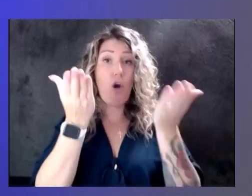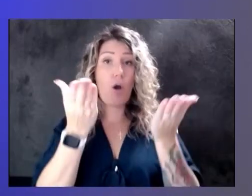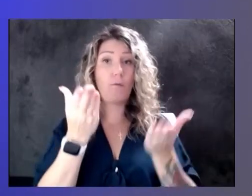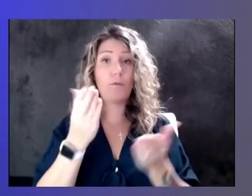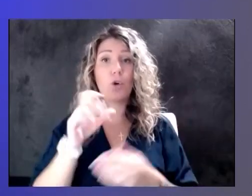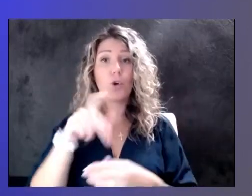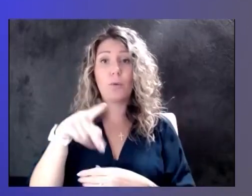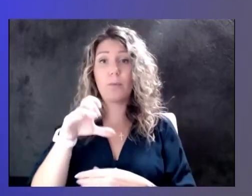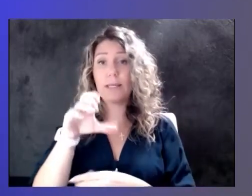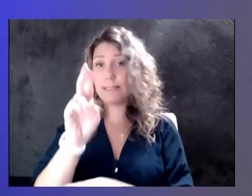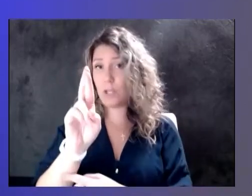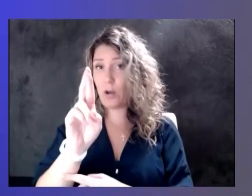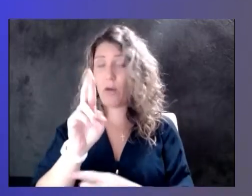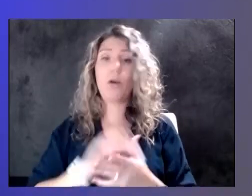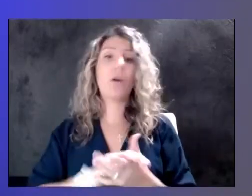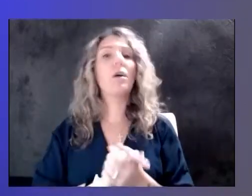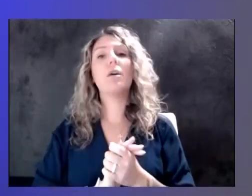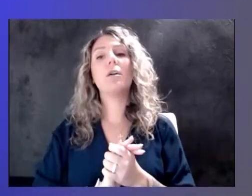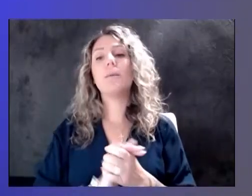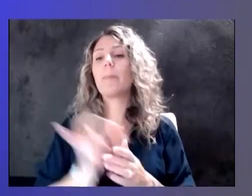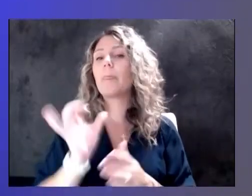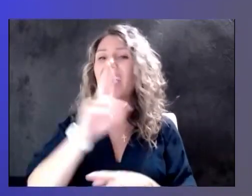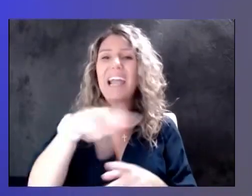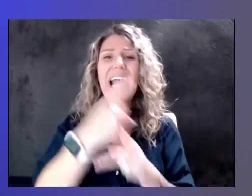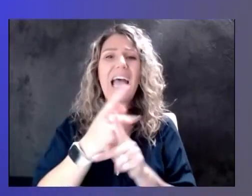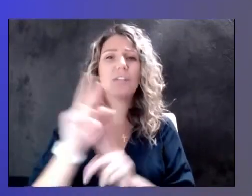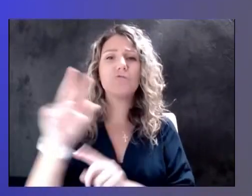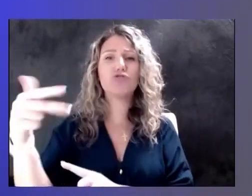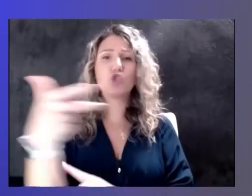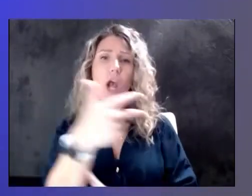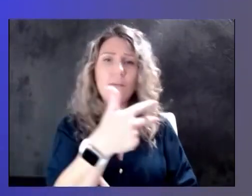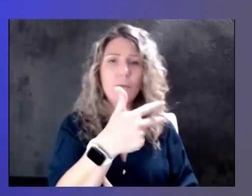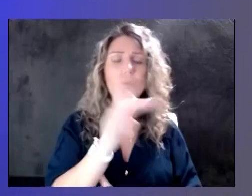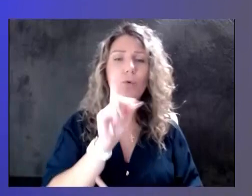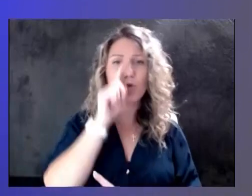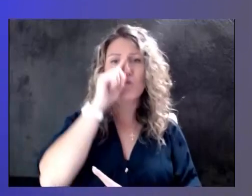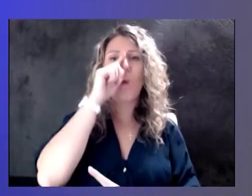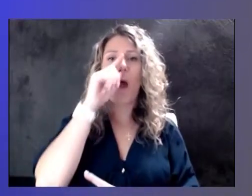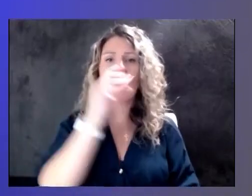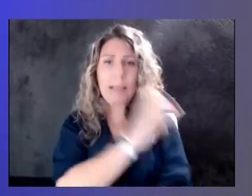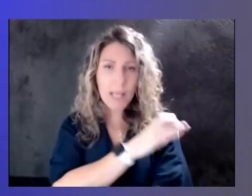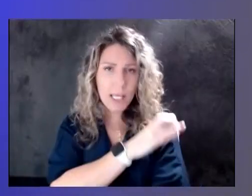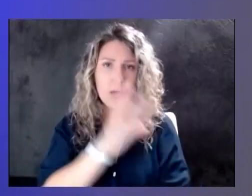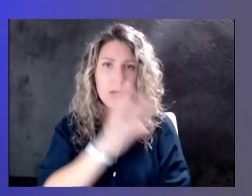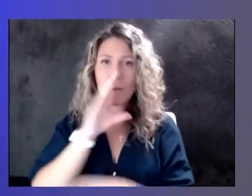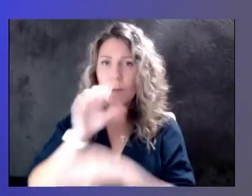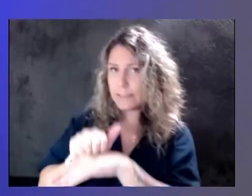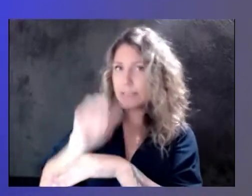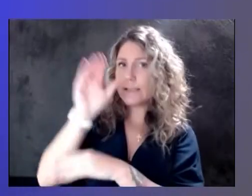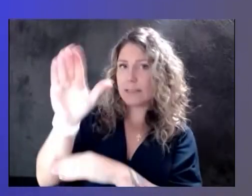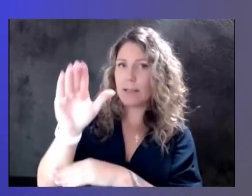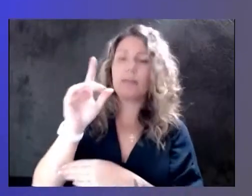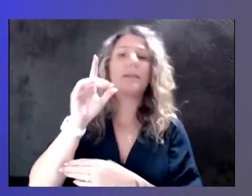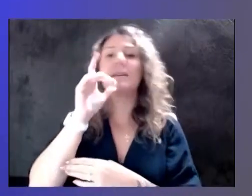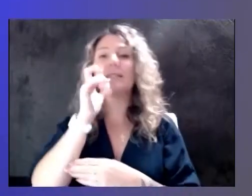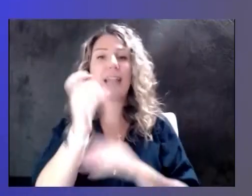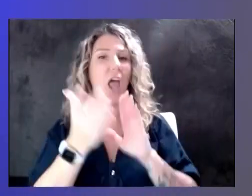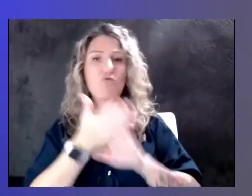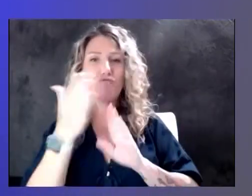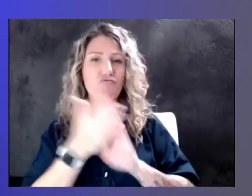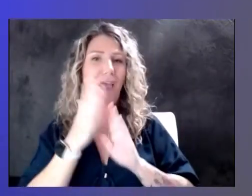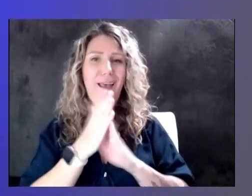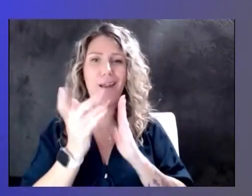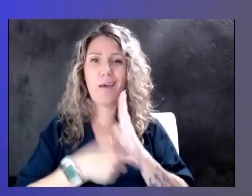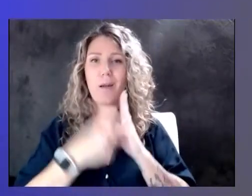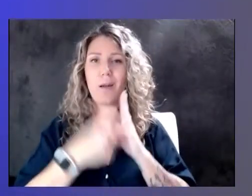through a type of drive-through swab clinic of some sort. They're going to send that off, so they're not running that on site. So if you get